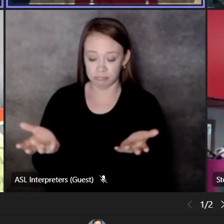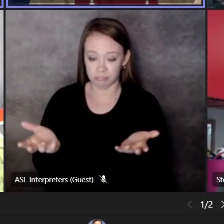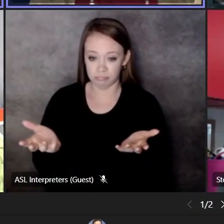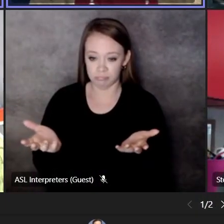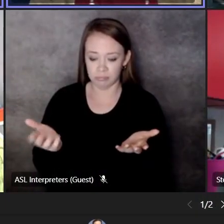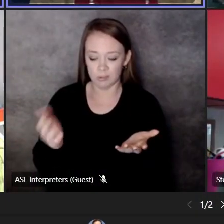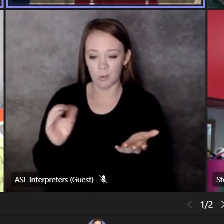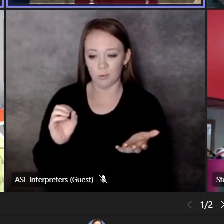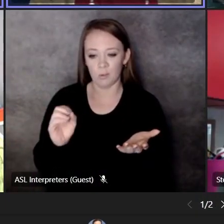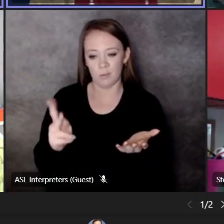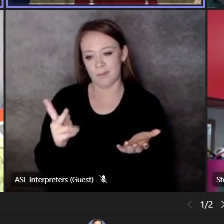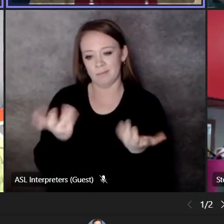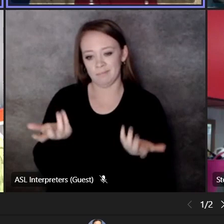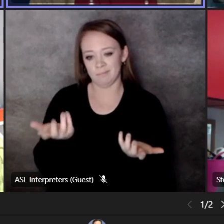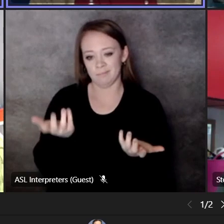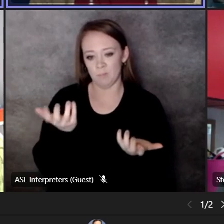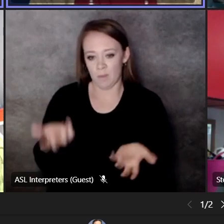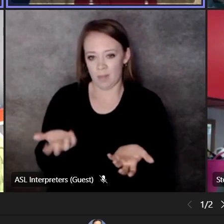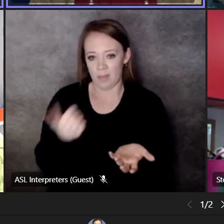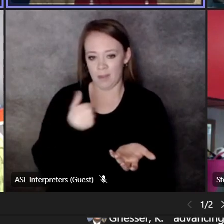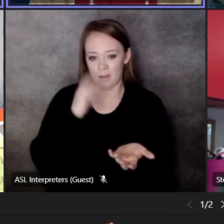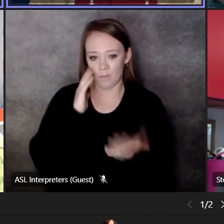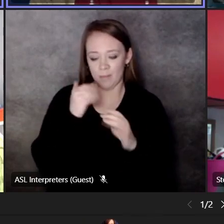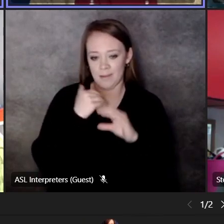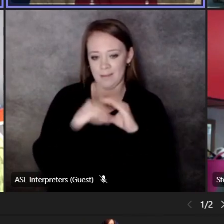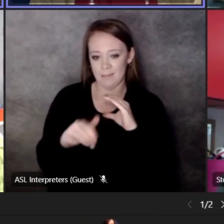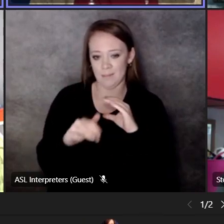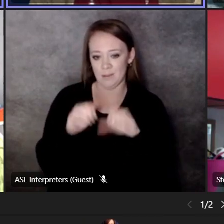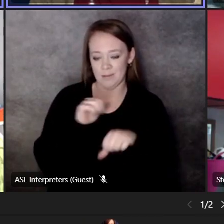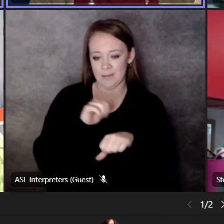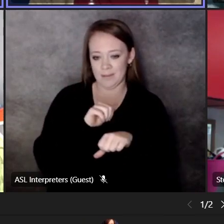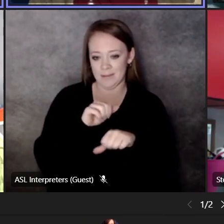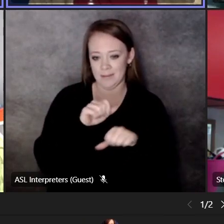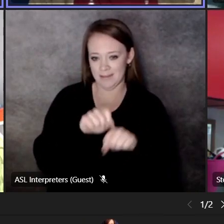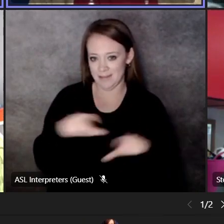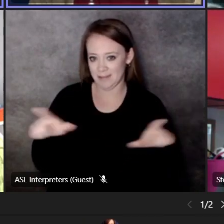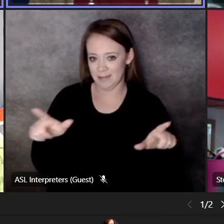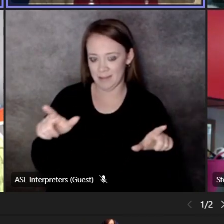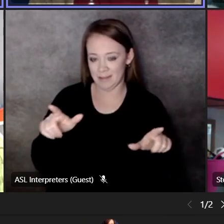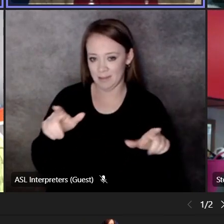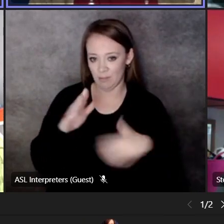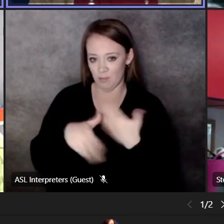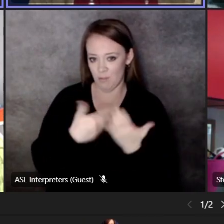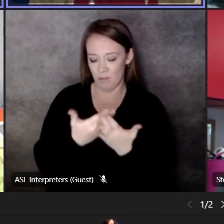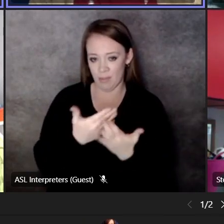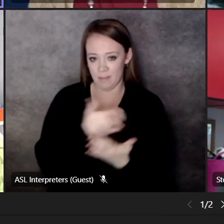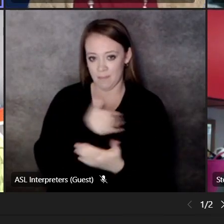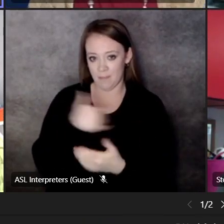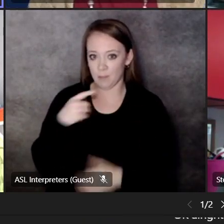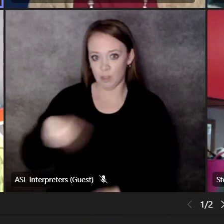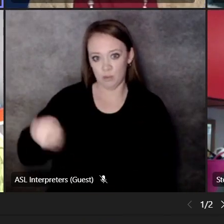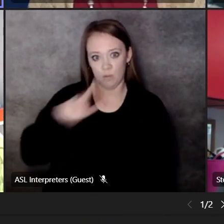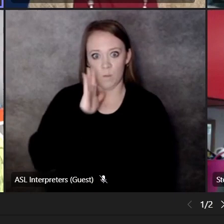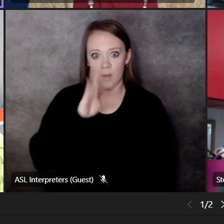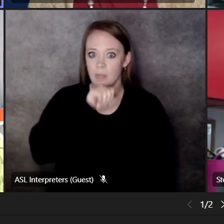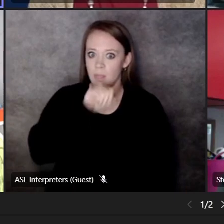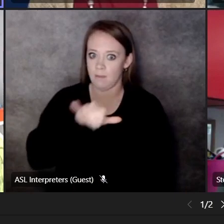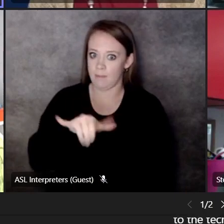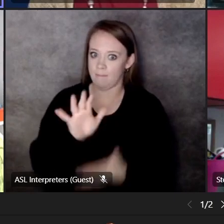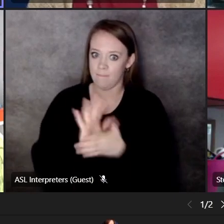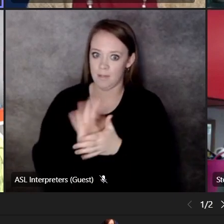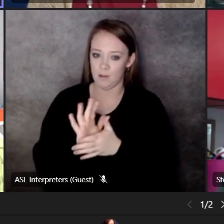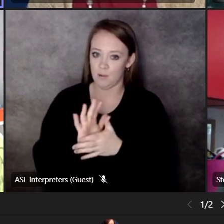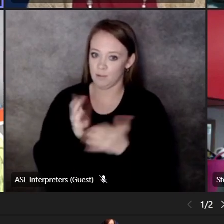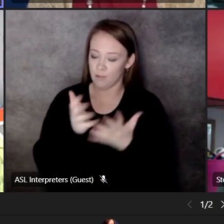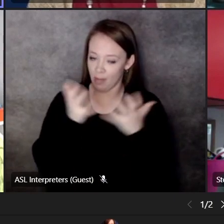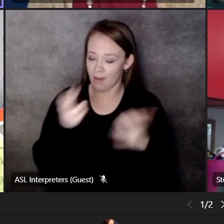I'll send this directly to the TAC members. I apologize, John. That's You all right. will love watching this. It's a lot of fun.